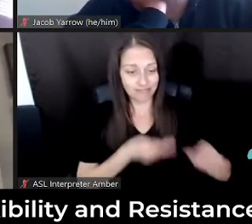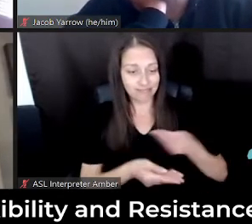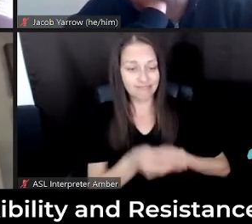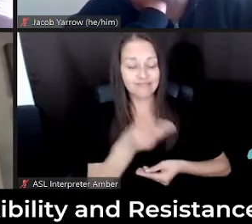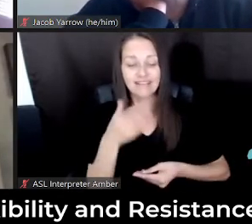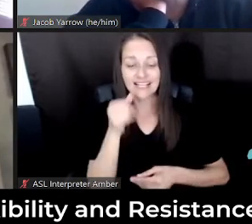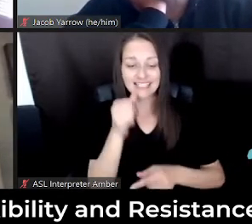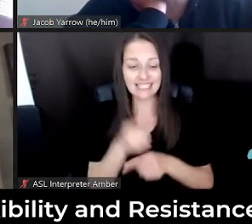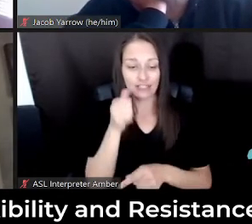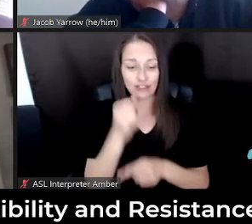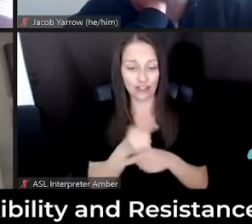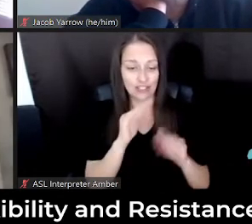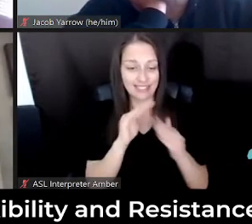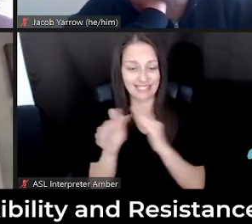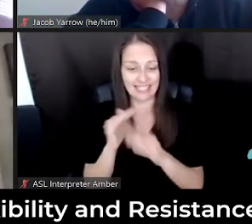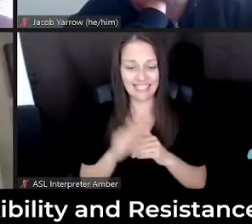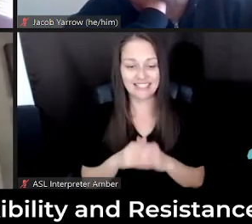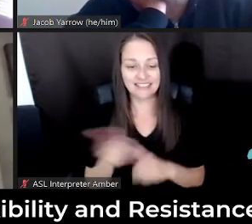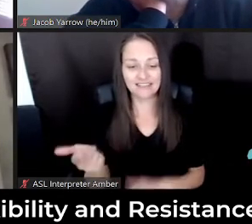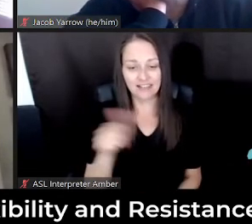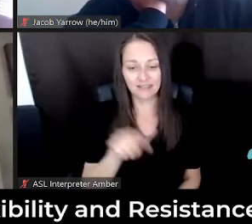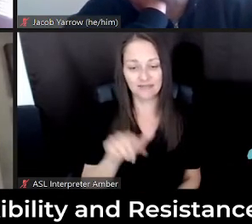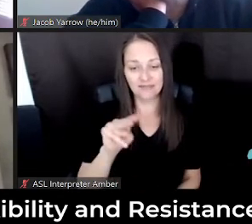that. Michael.